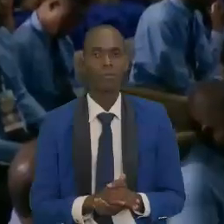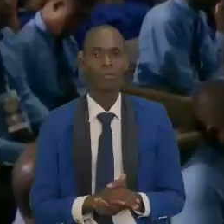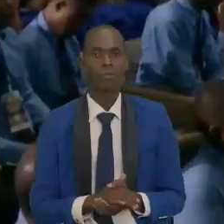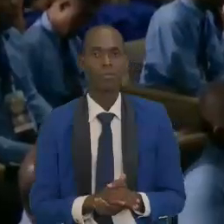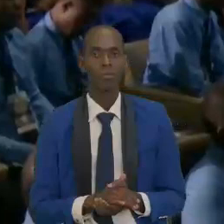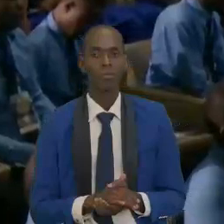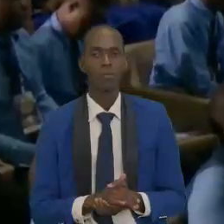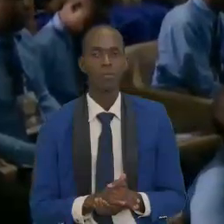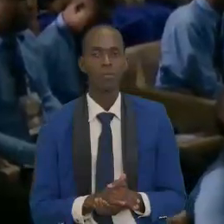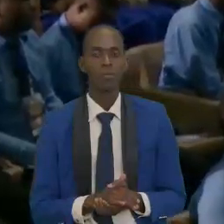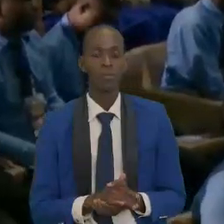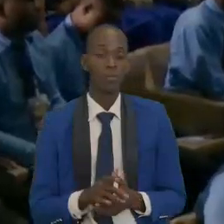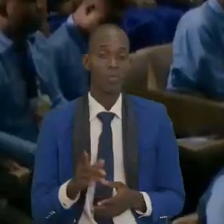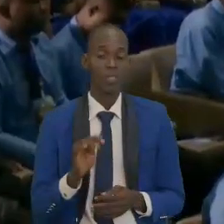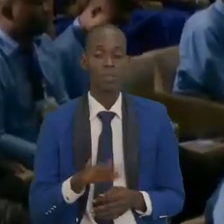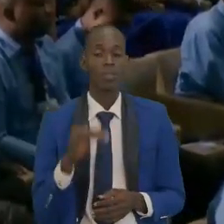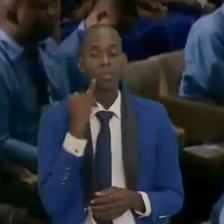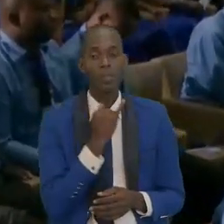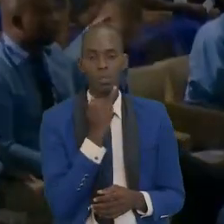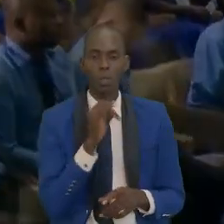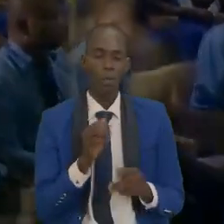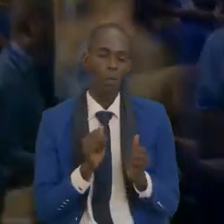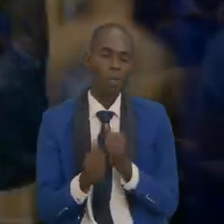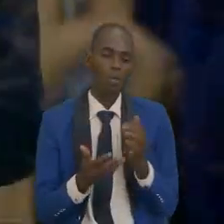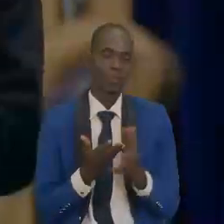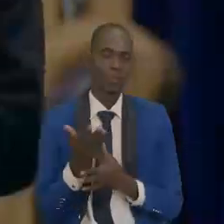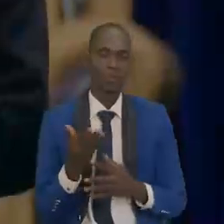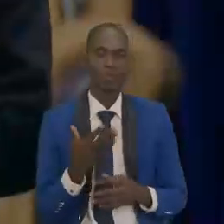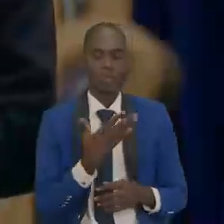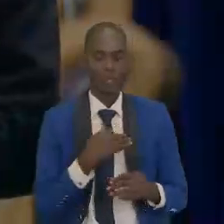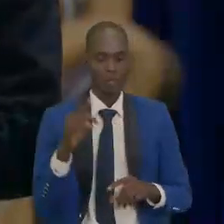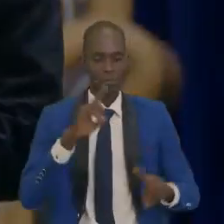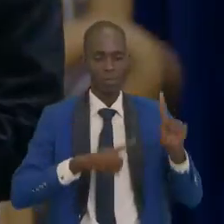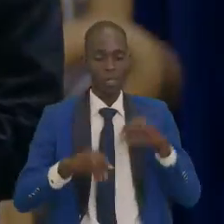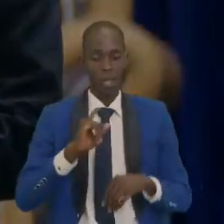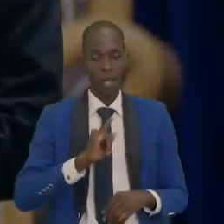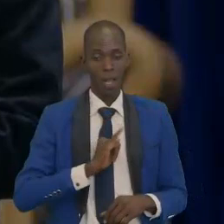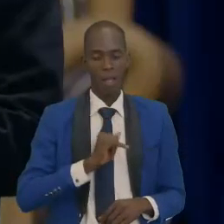they went through I am going through